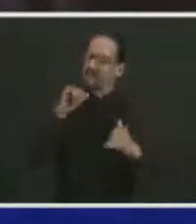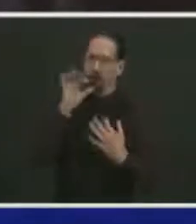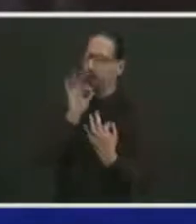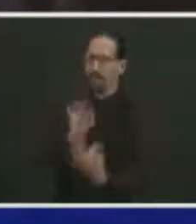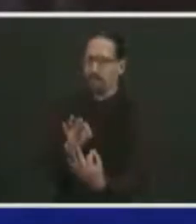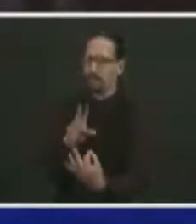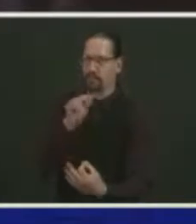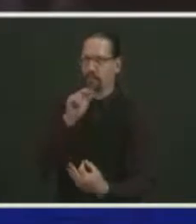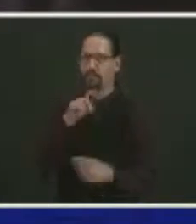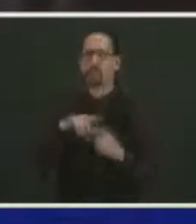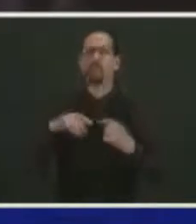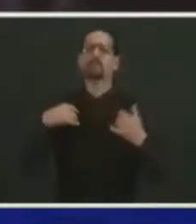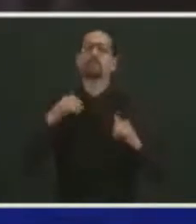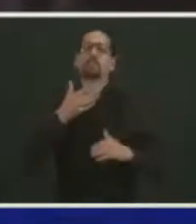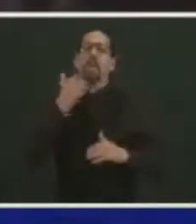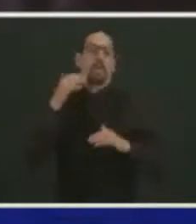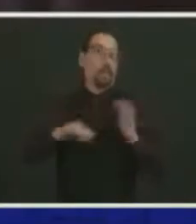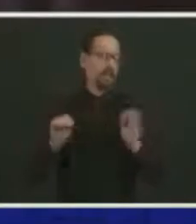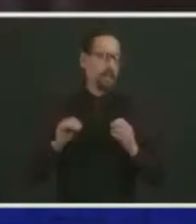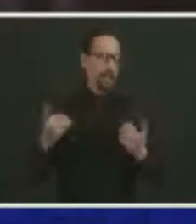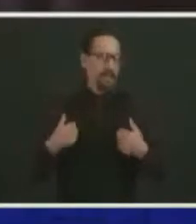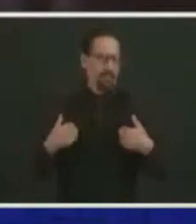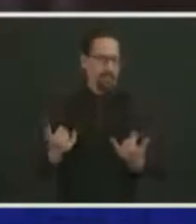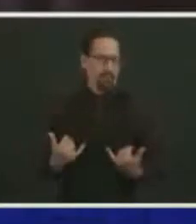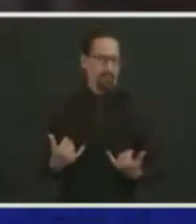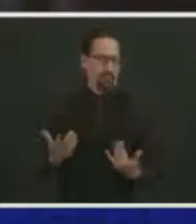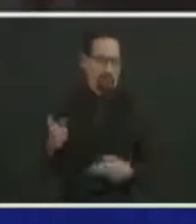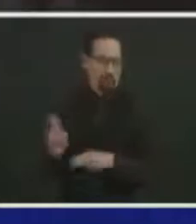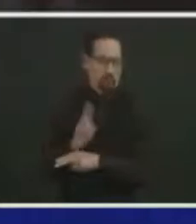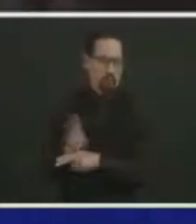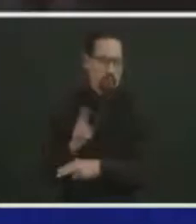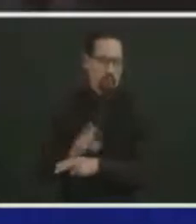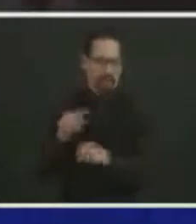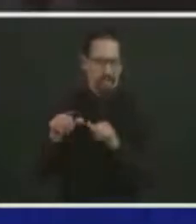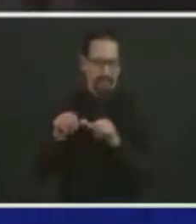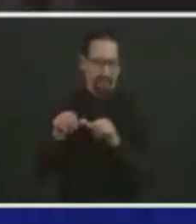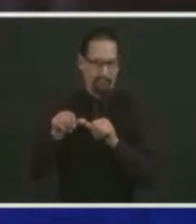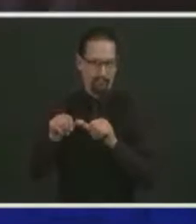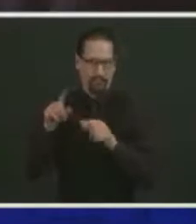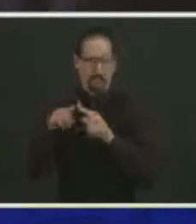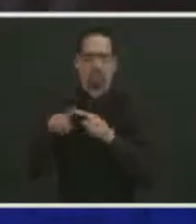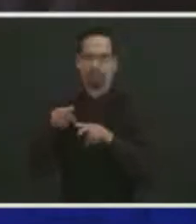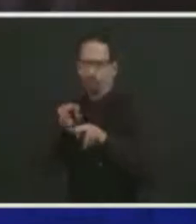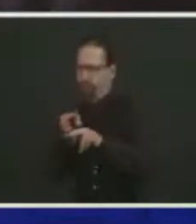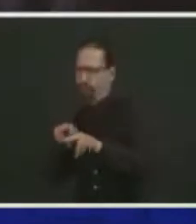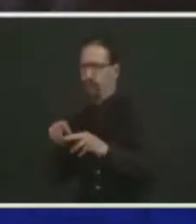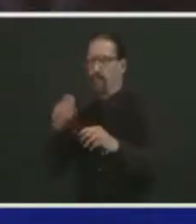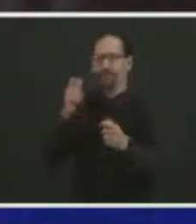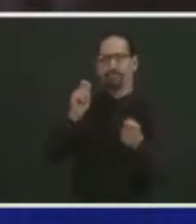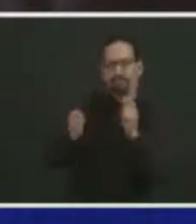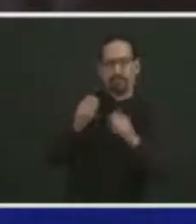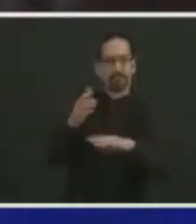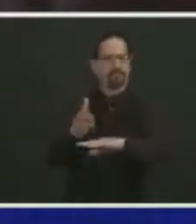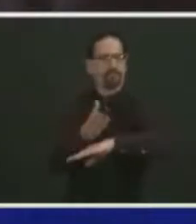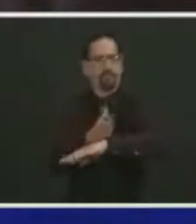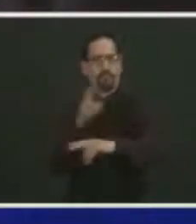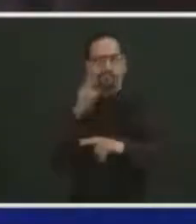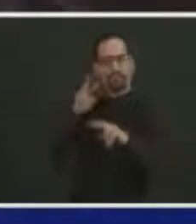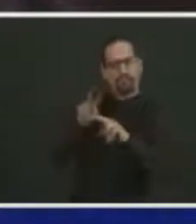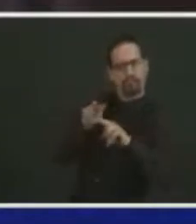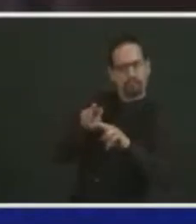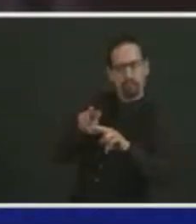know how to do in order to continue to keep the virus in check.